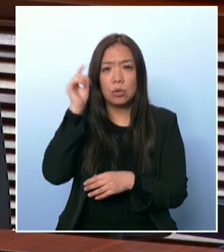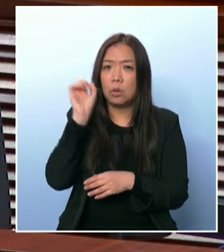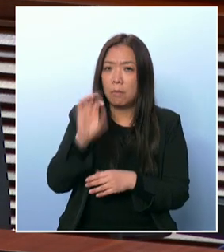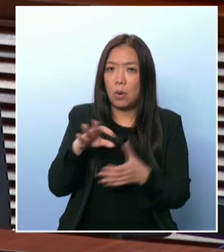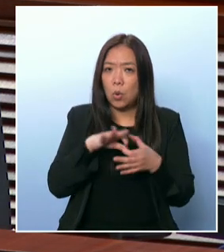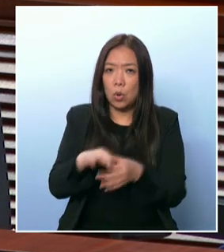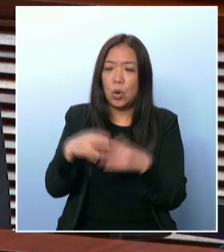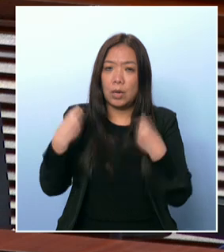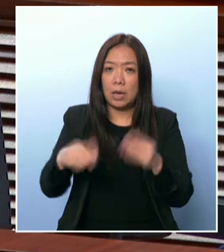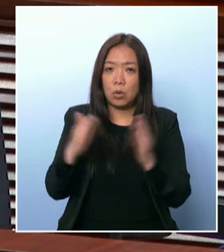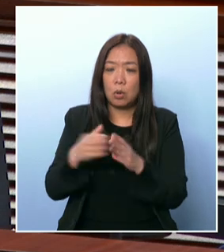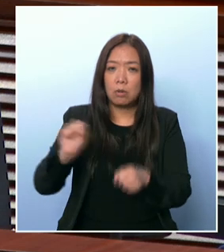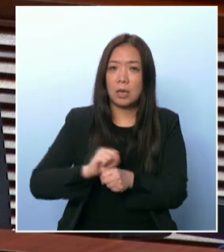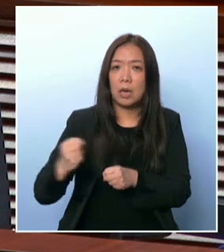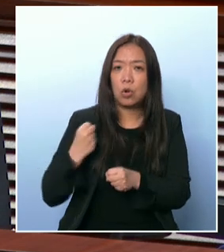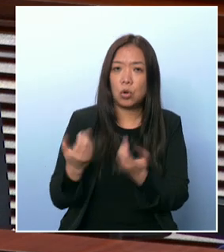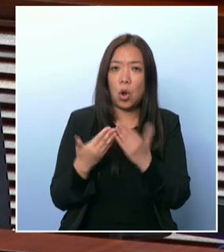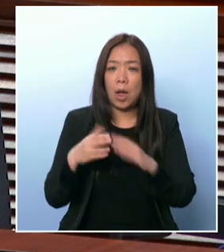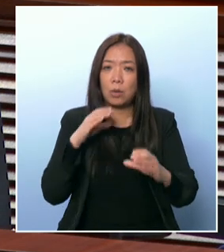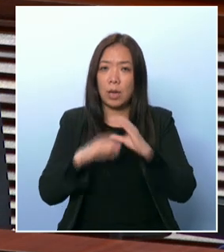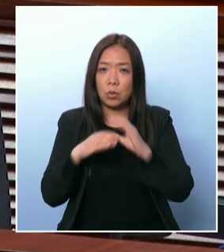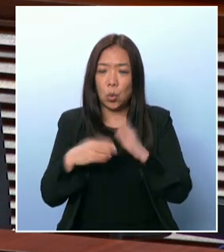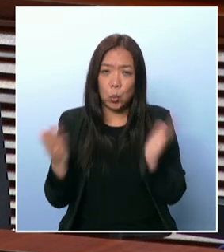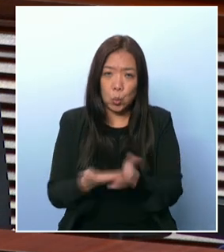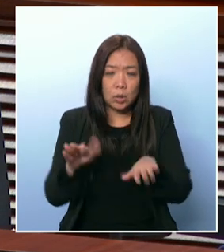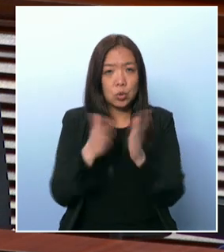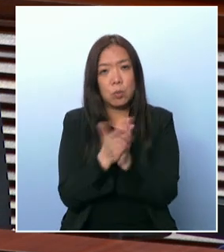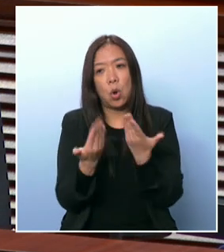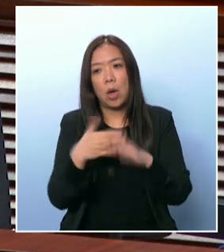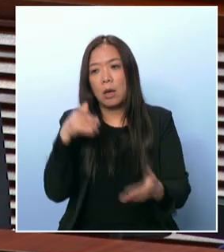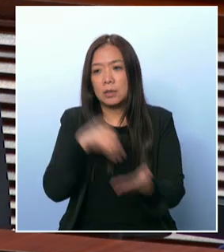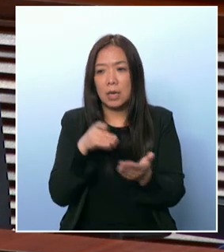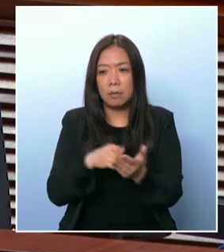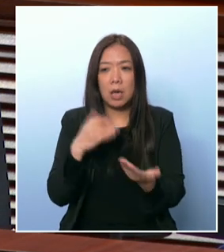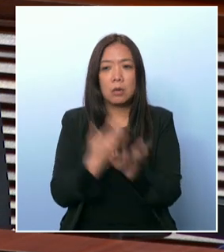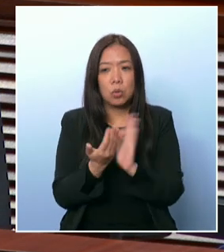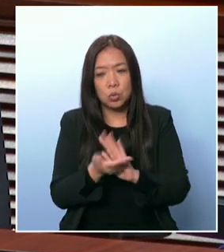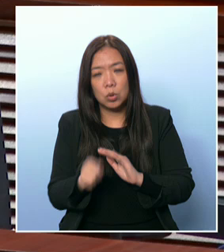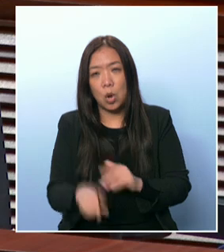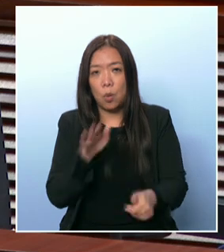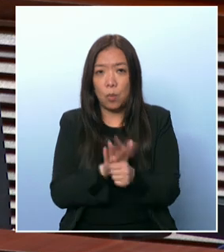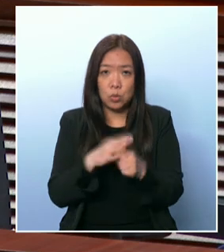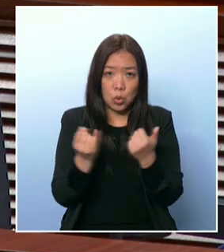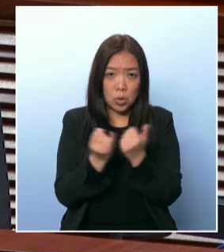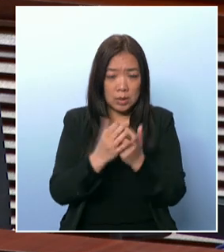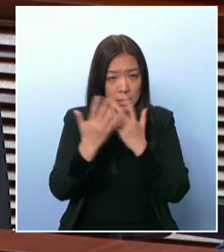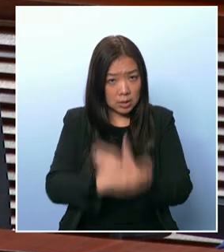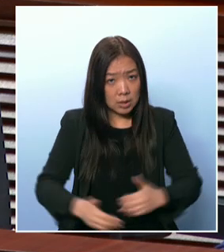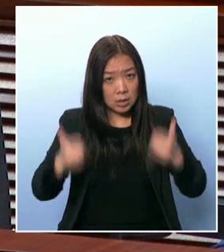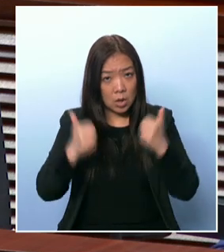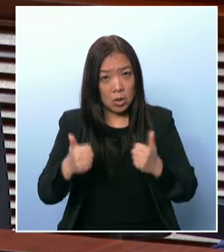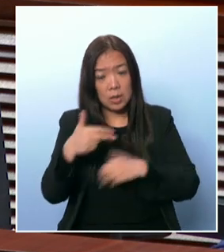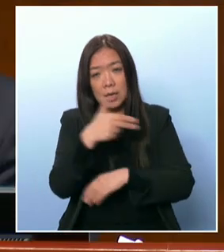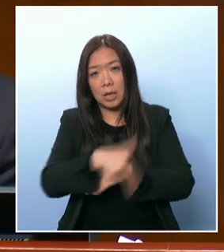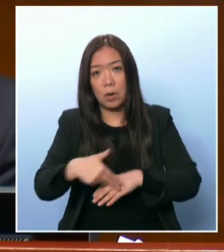schools who did not sign up for the vaccination program for influenza. So will the Education Bureau and the Health